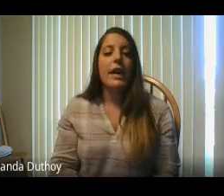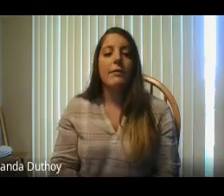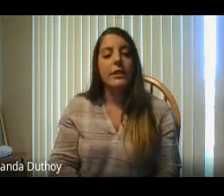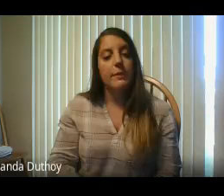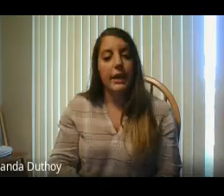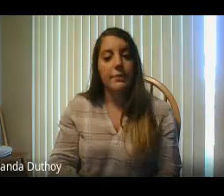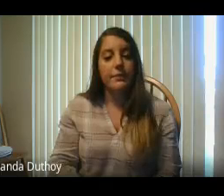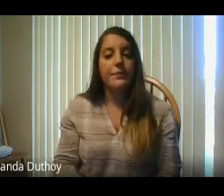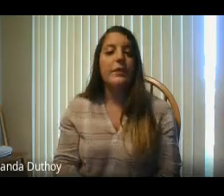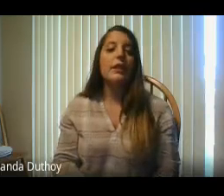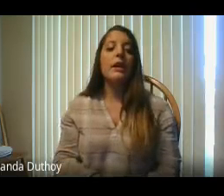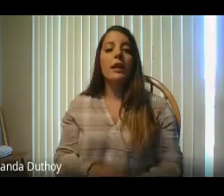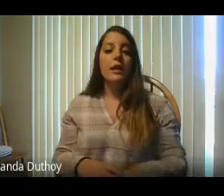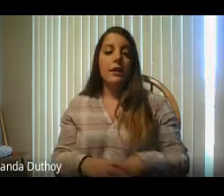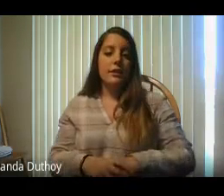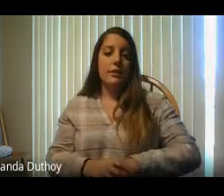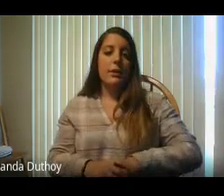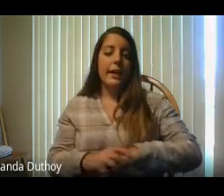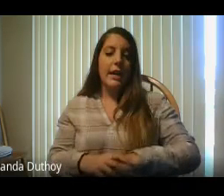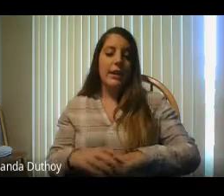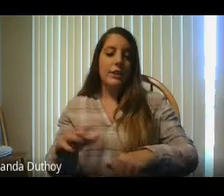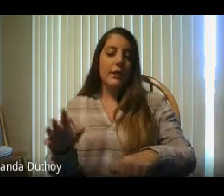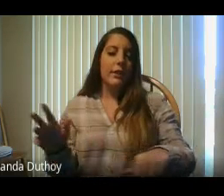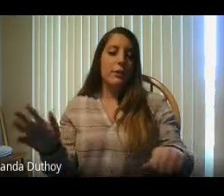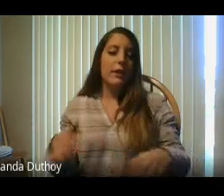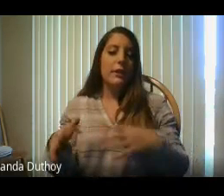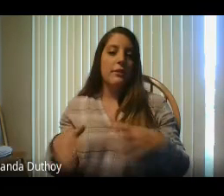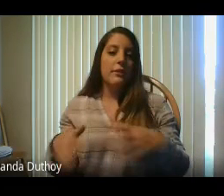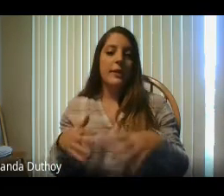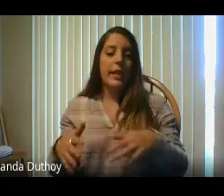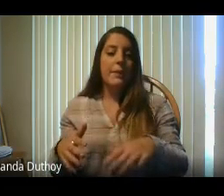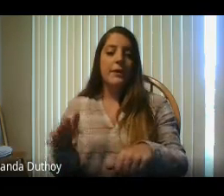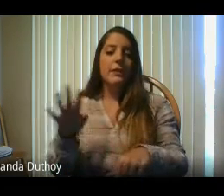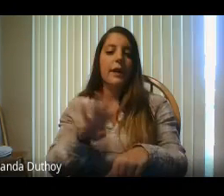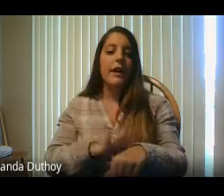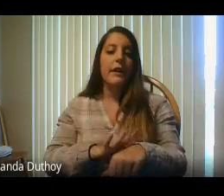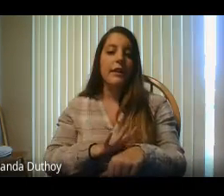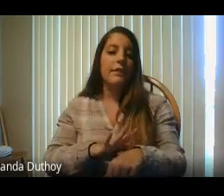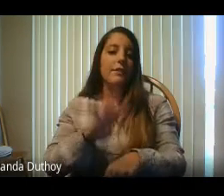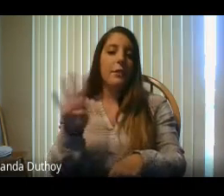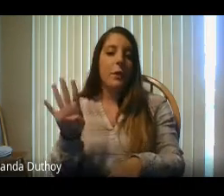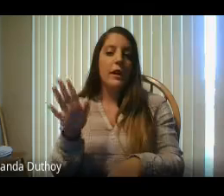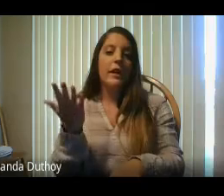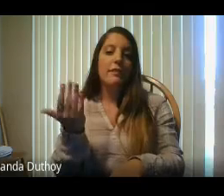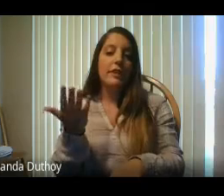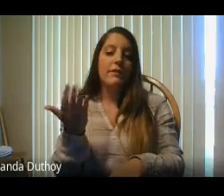about AM versus PM. So again, I just want to go quickly through some examples. You got